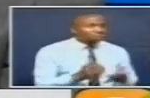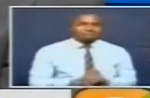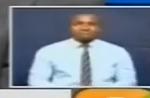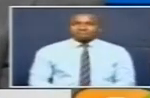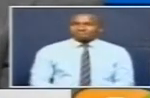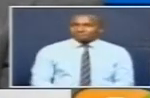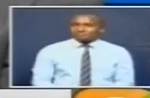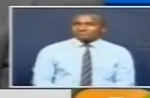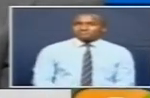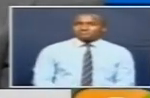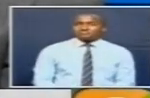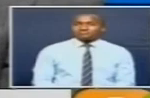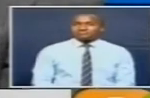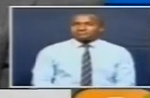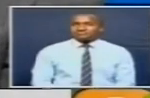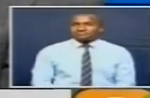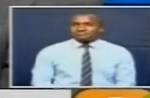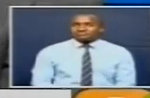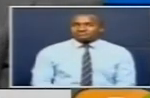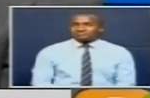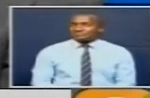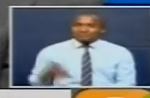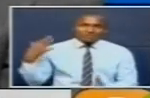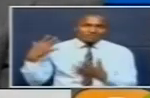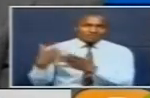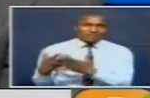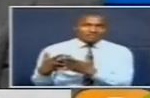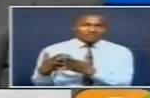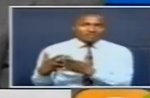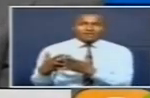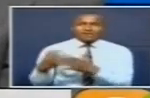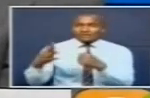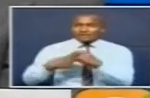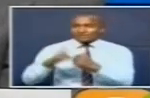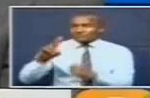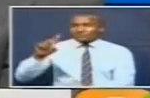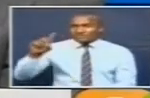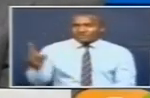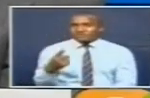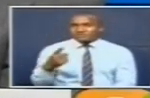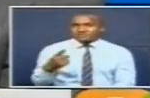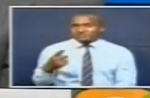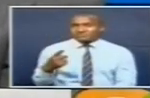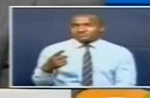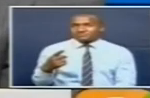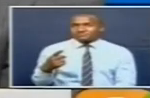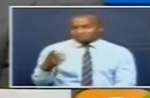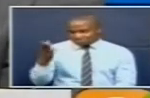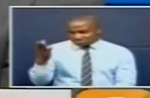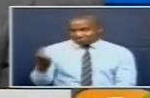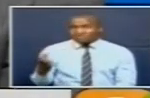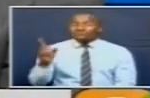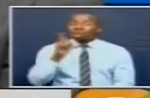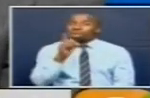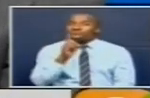The names of the date, so far we are sure of 92,000. based on the KPMG report. And by